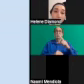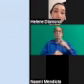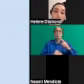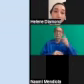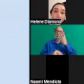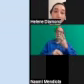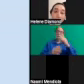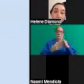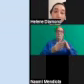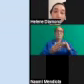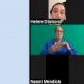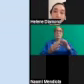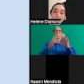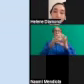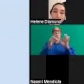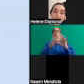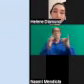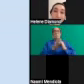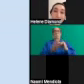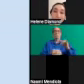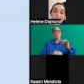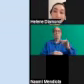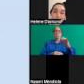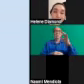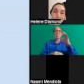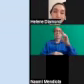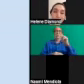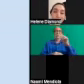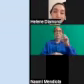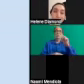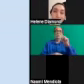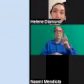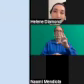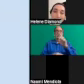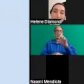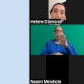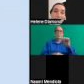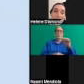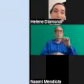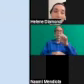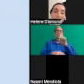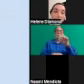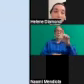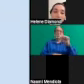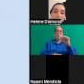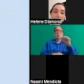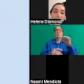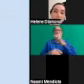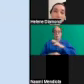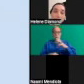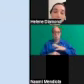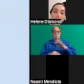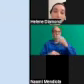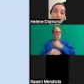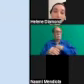our council. So the NASW California Disabilities Council has a mission statement, and it is our mission